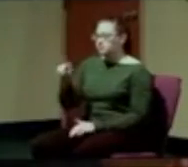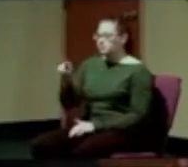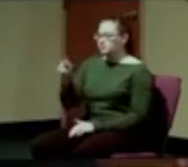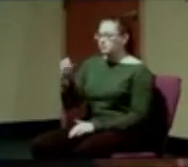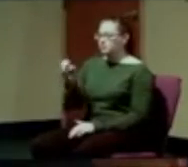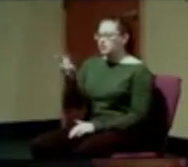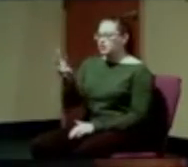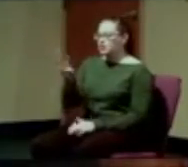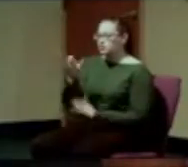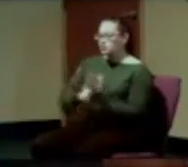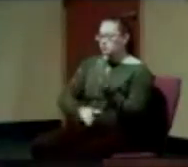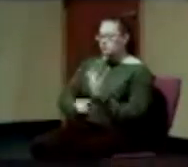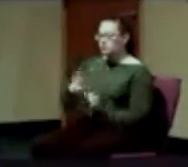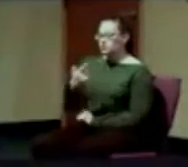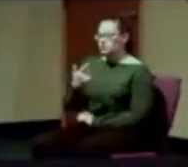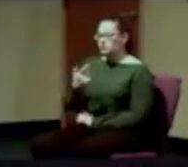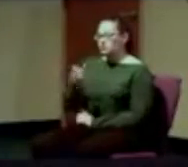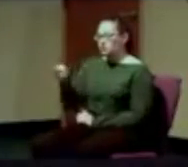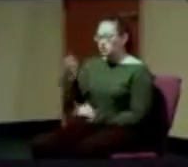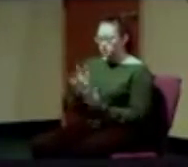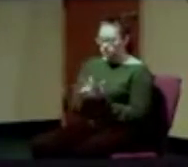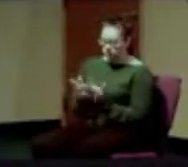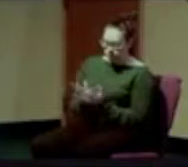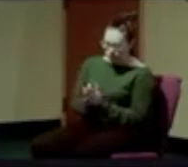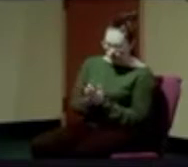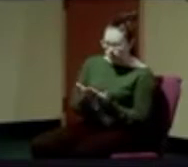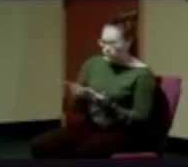have your Bibles or if you're going to scroll in your phones,